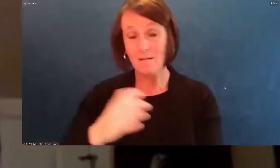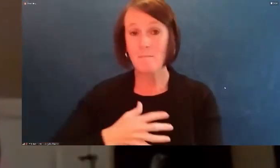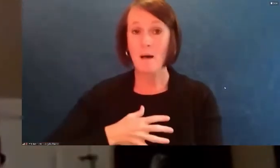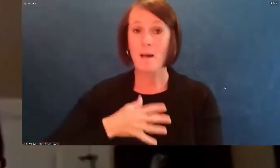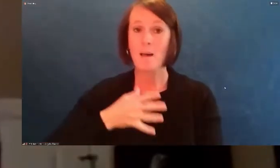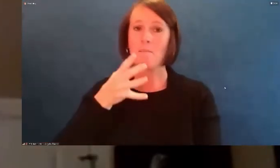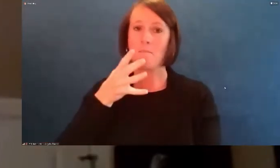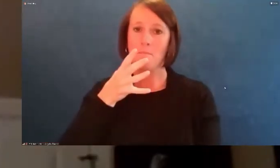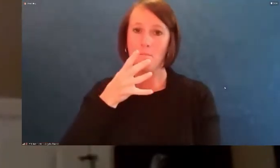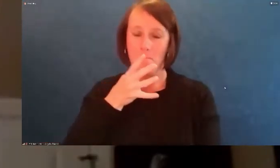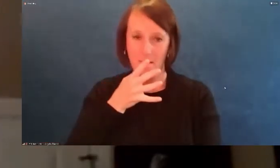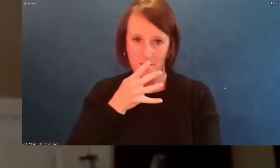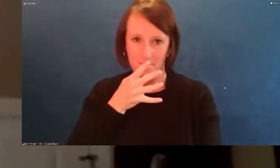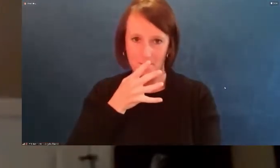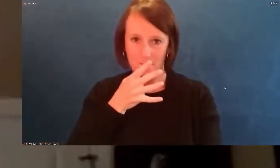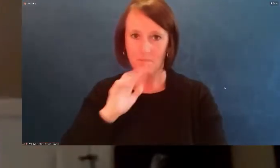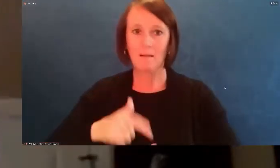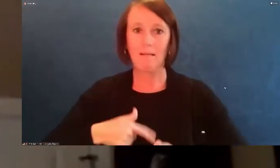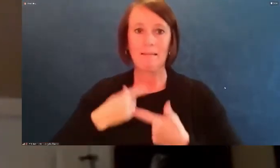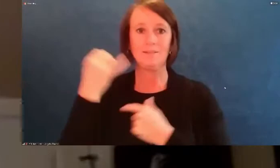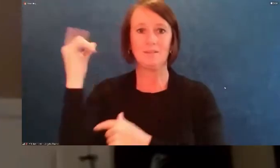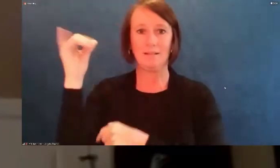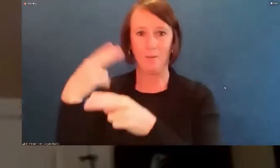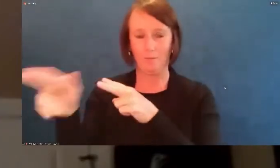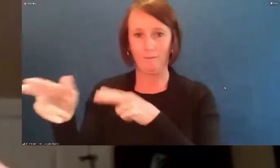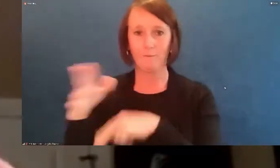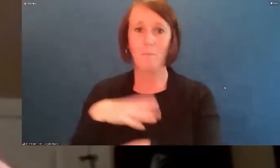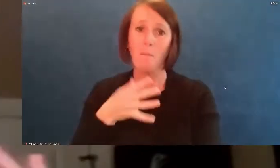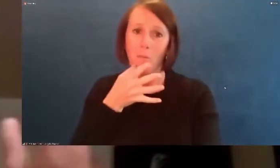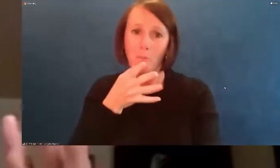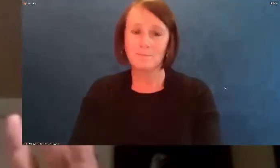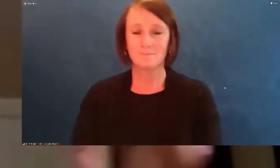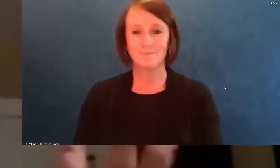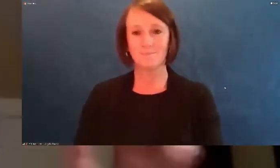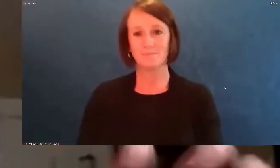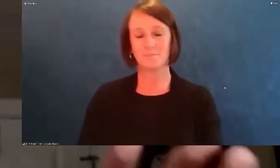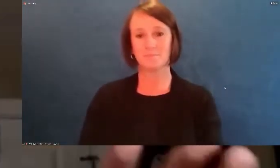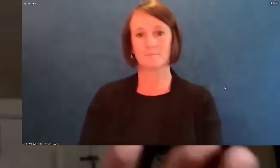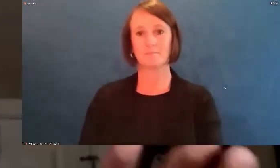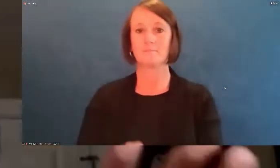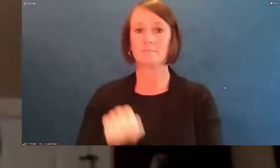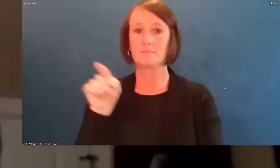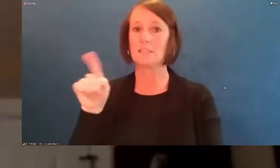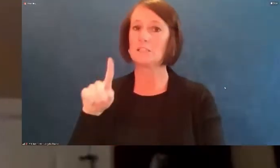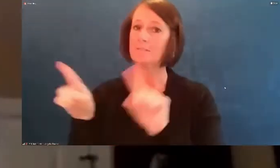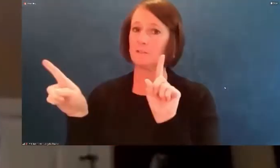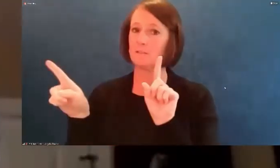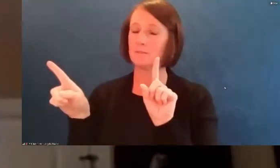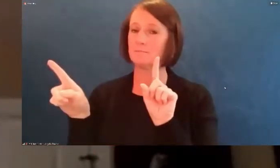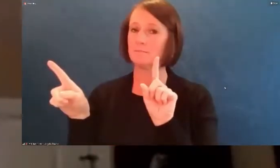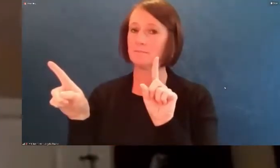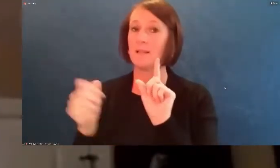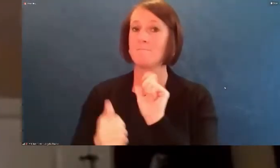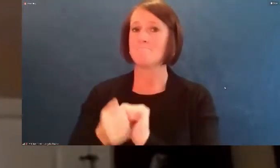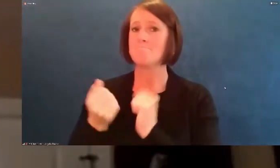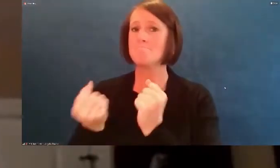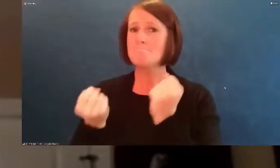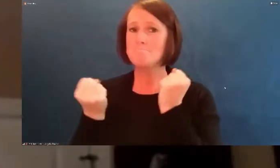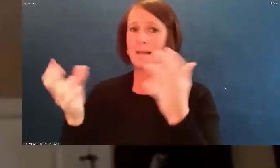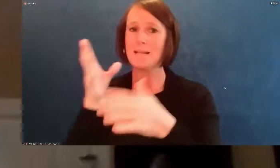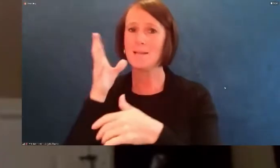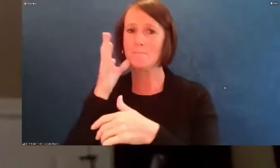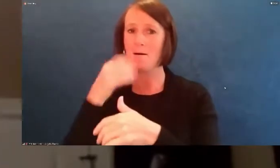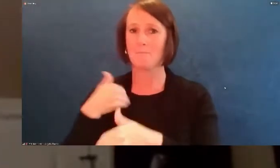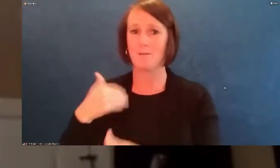her, she's in Yellowknife right now, my mommy, she was different from a lot of the other moms because when we